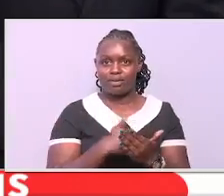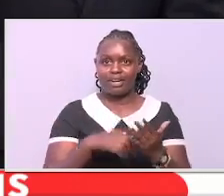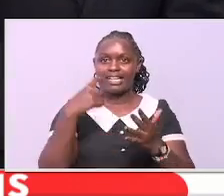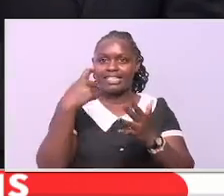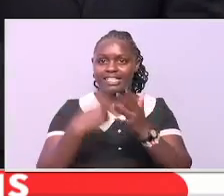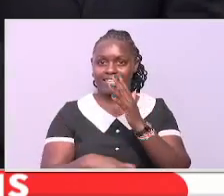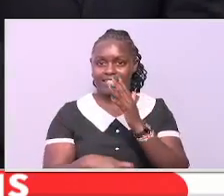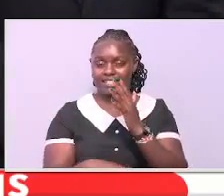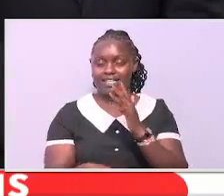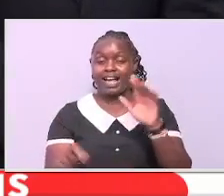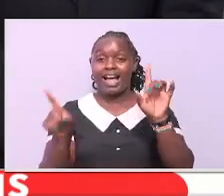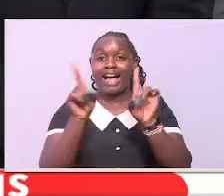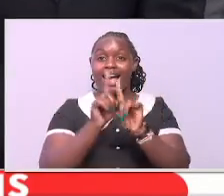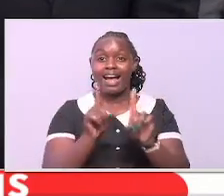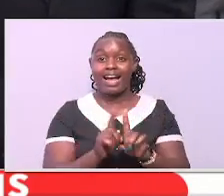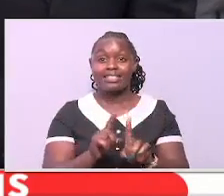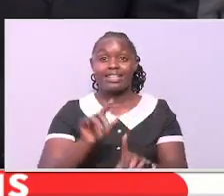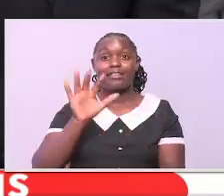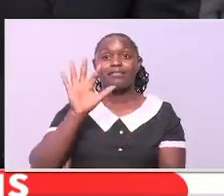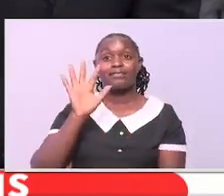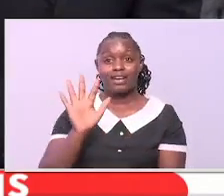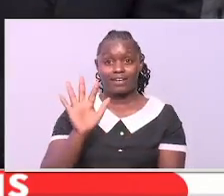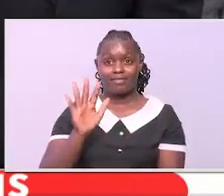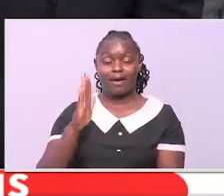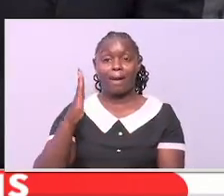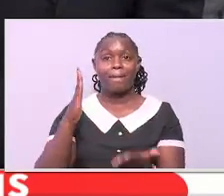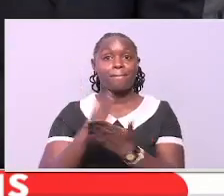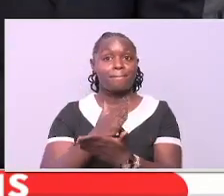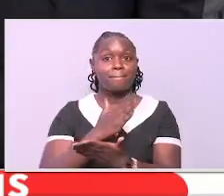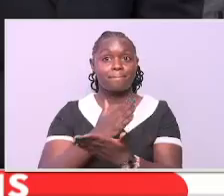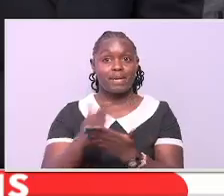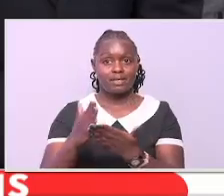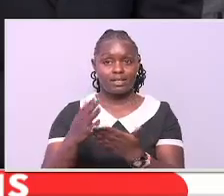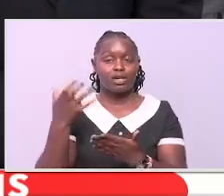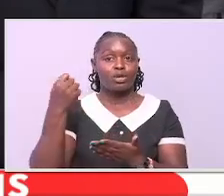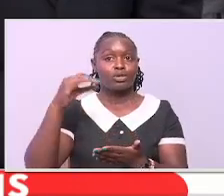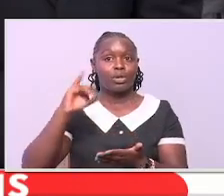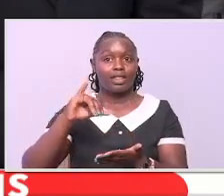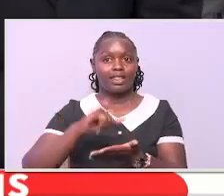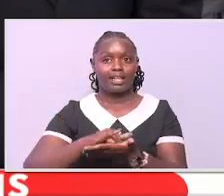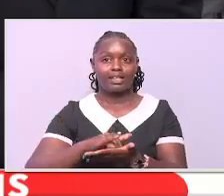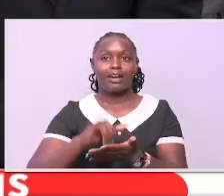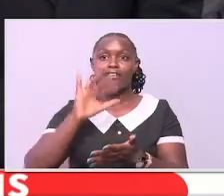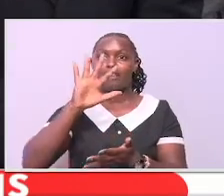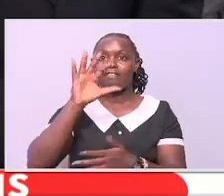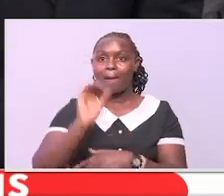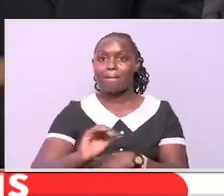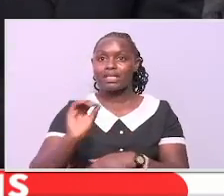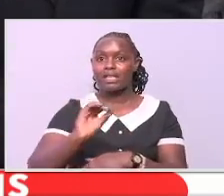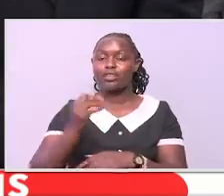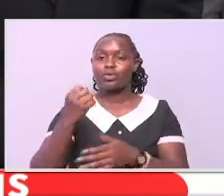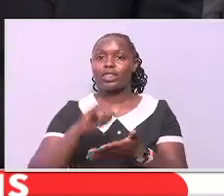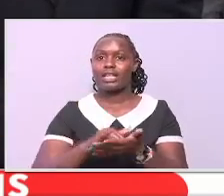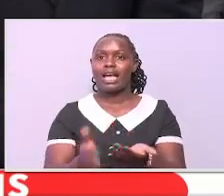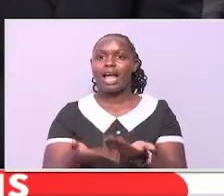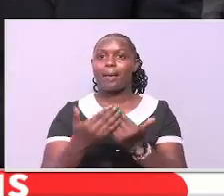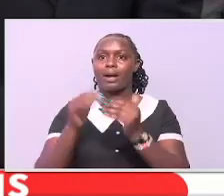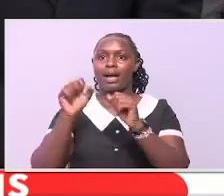kama sehemu tano ili kusaidia sekta hiyo kukua. Ya